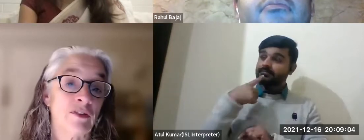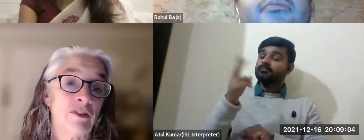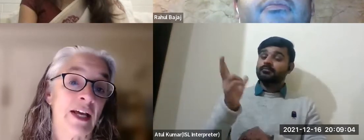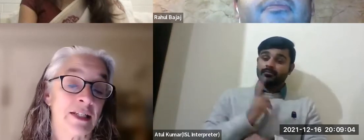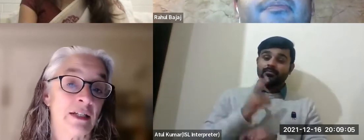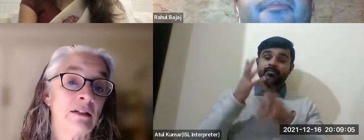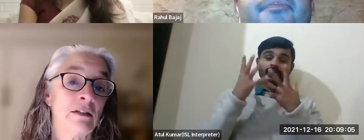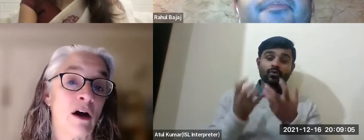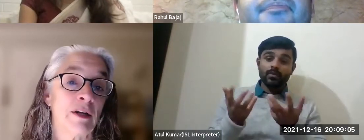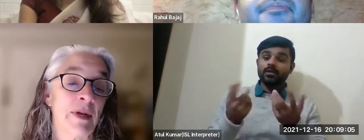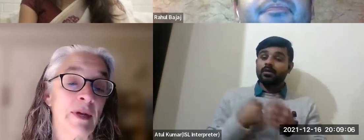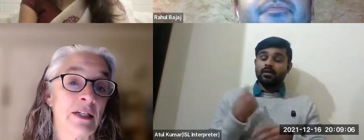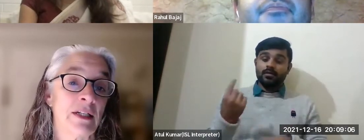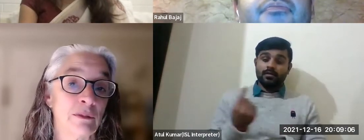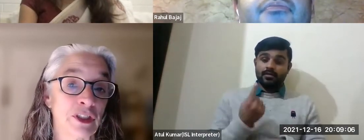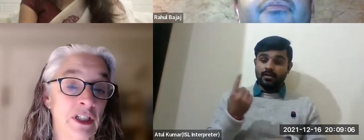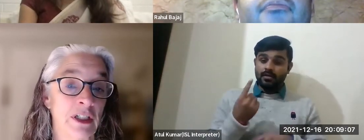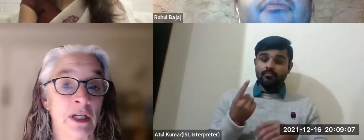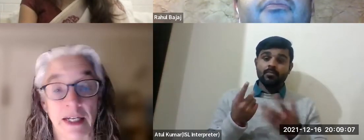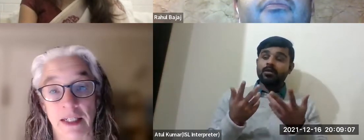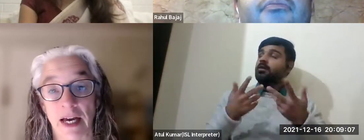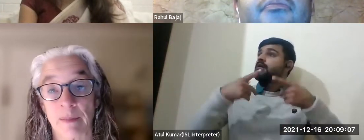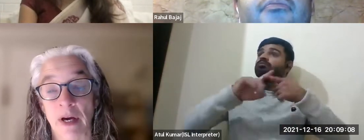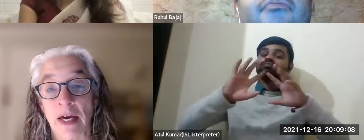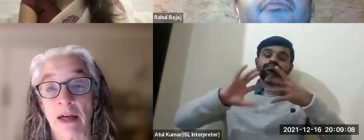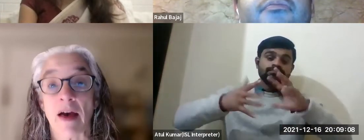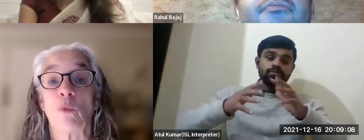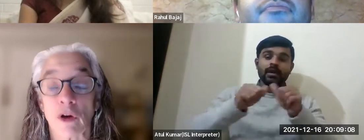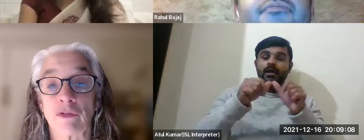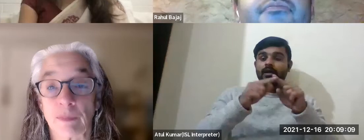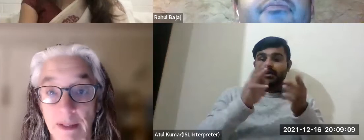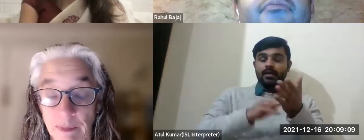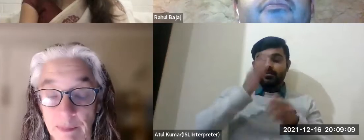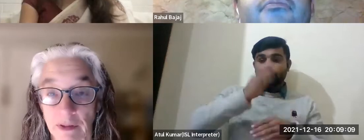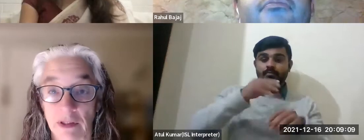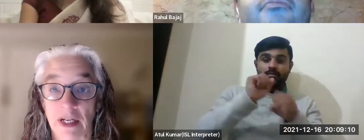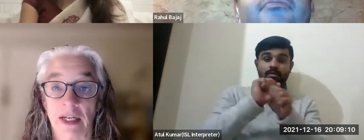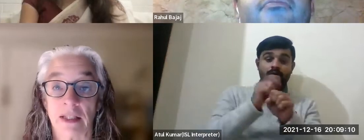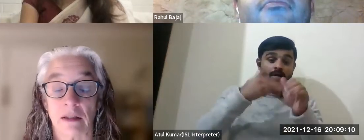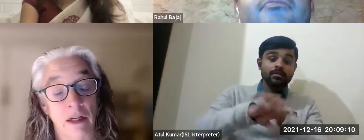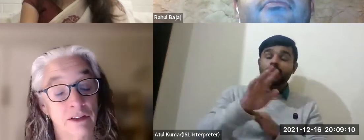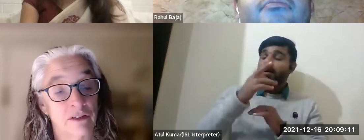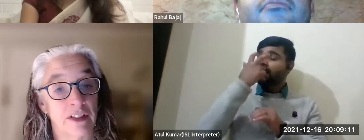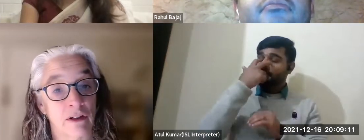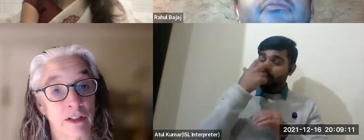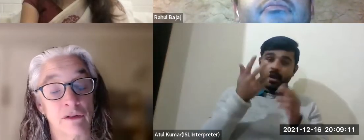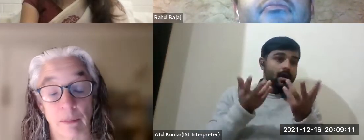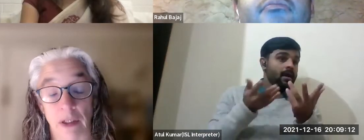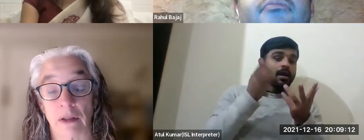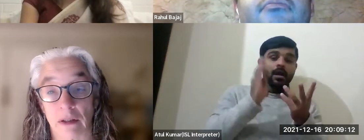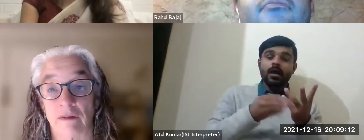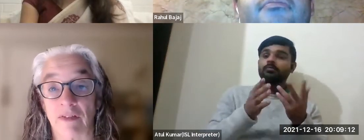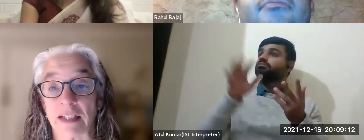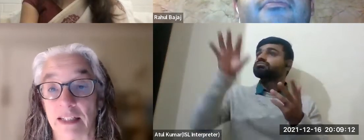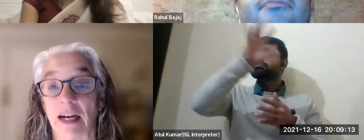there wasn't a single automated teller machine, ATM, that worked for blind people in not just the entire country,